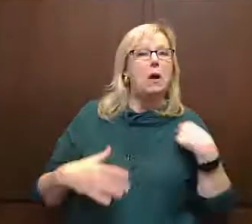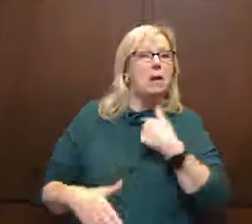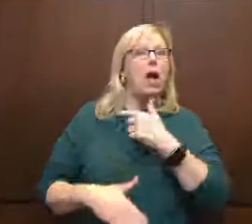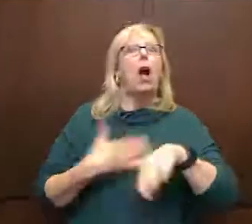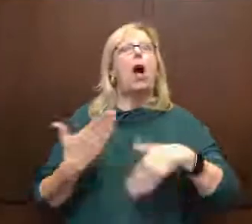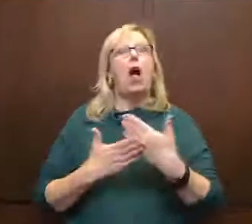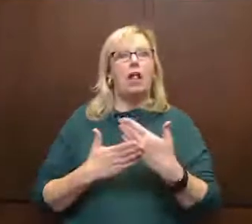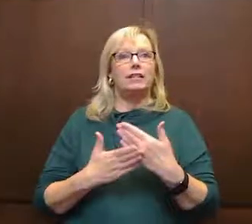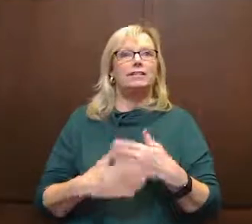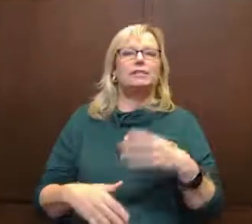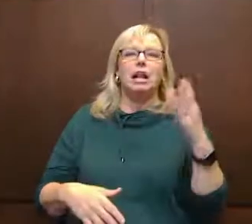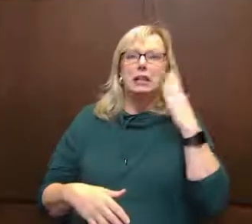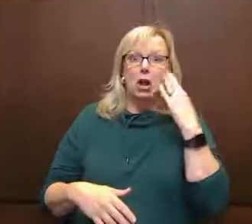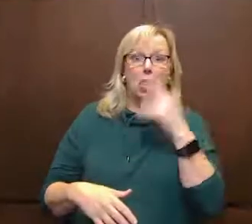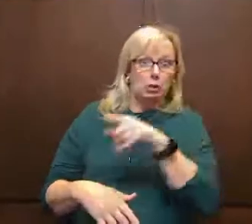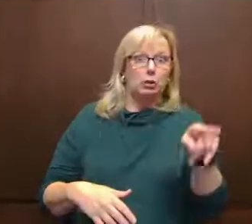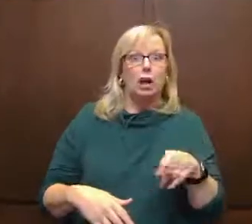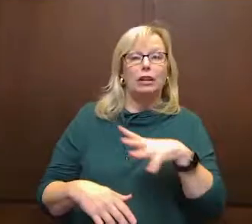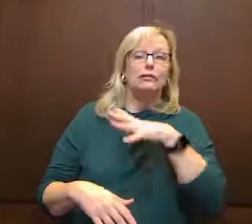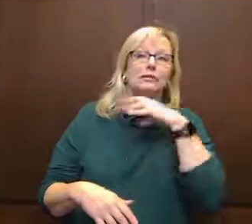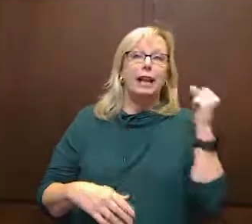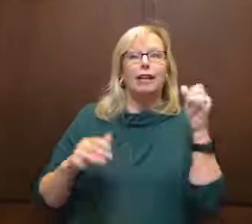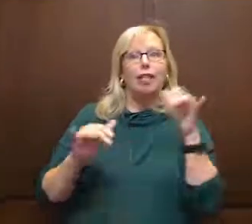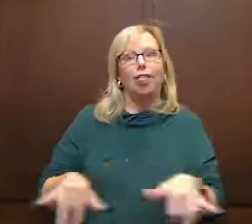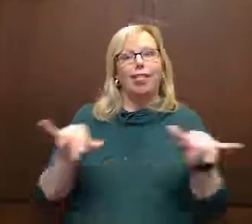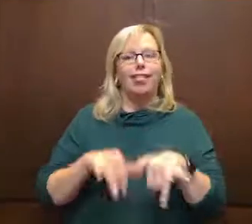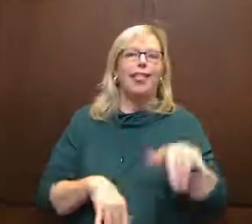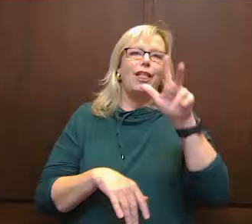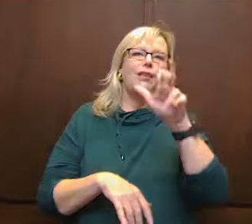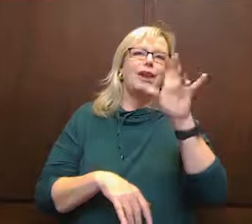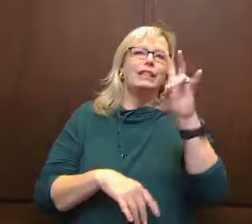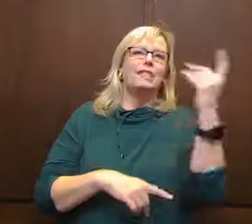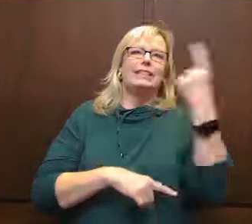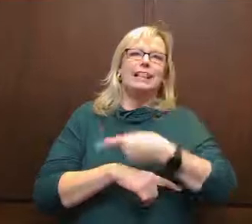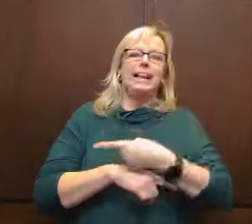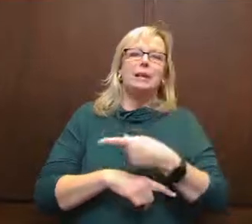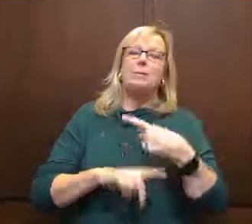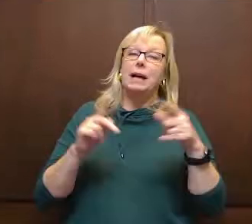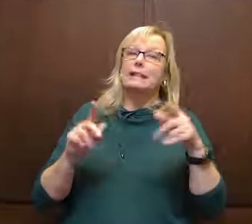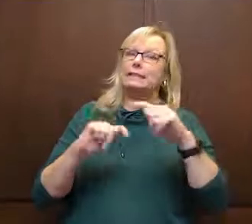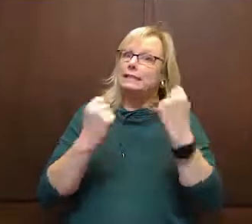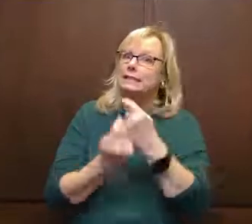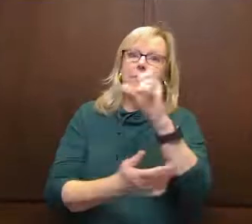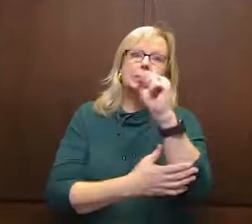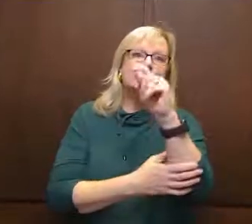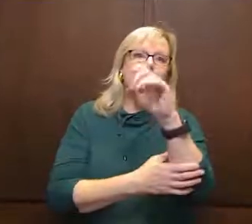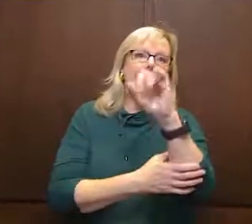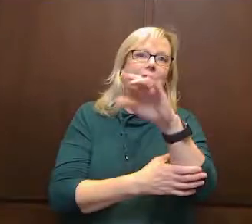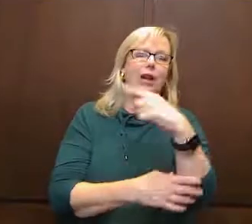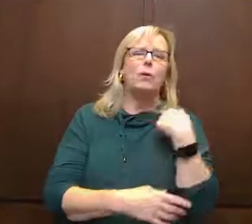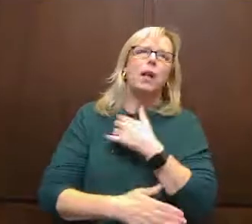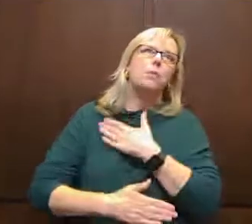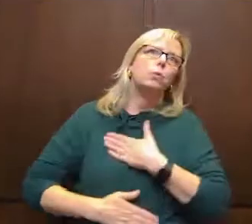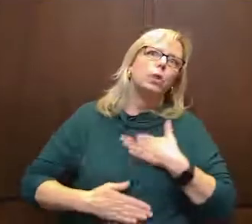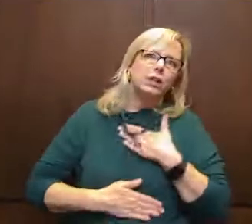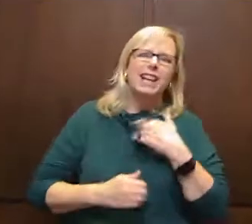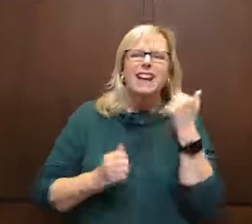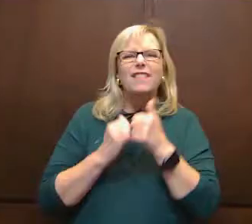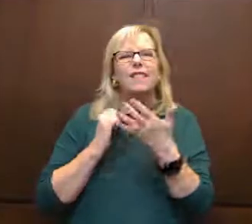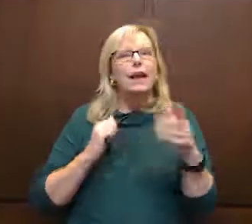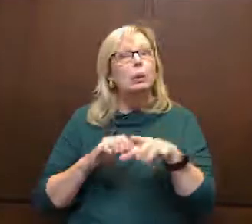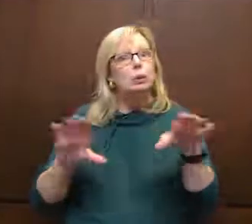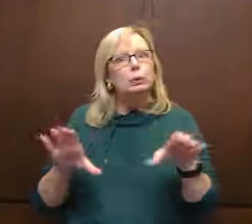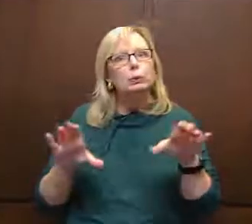are. And we know you're tired of hearing us for 307 days, but believe me, Team St. Clair, we appreciate each and everything you